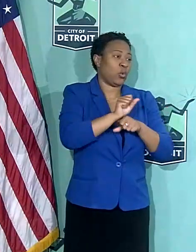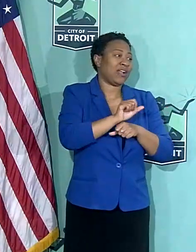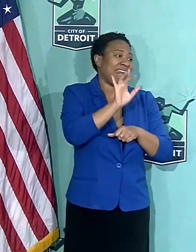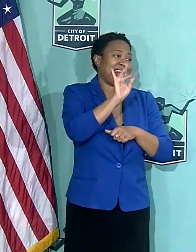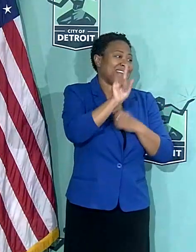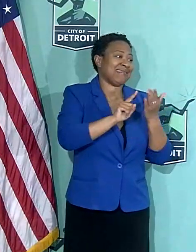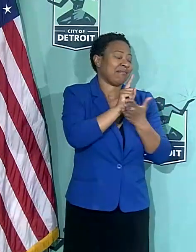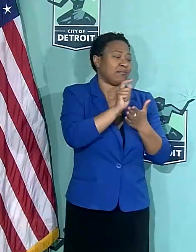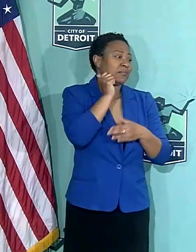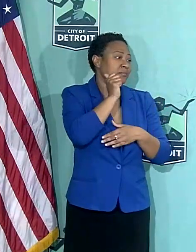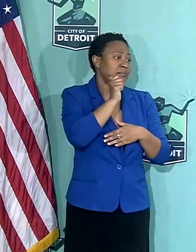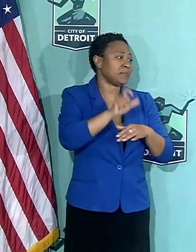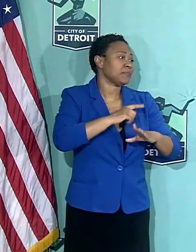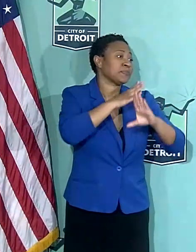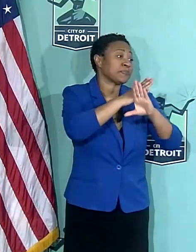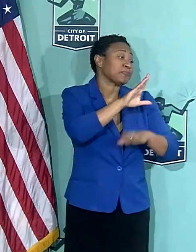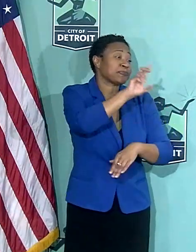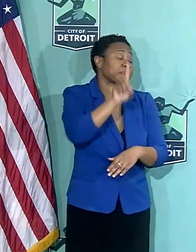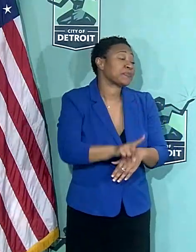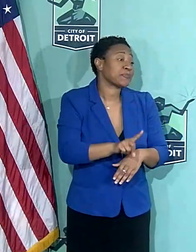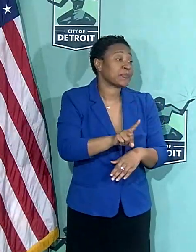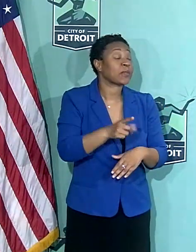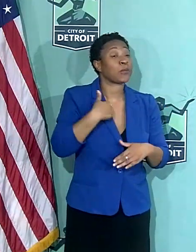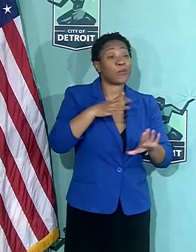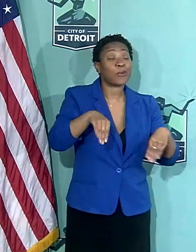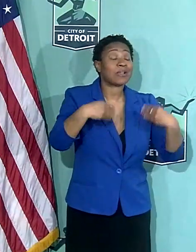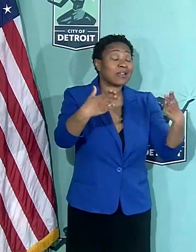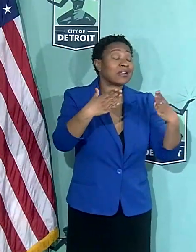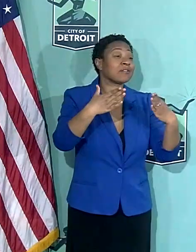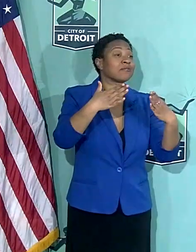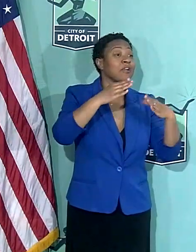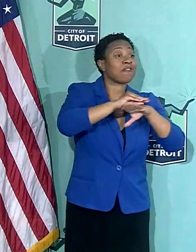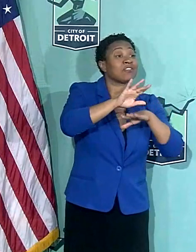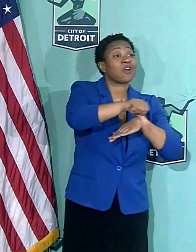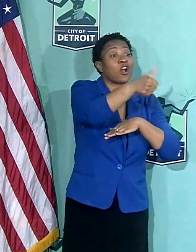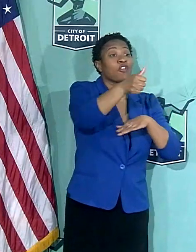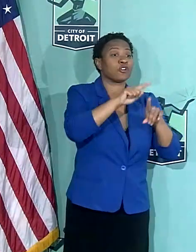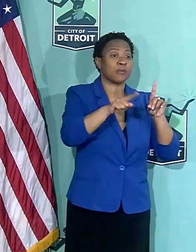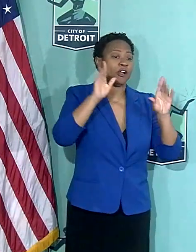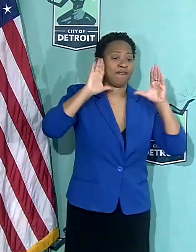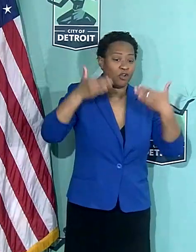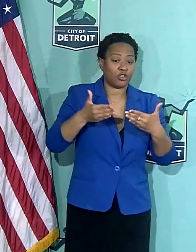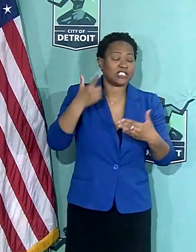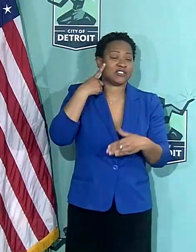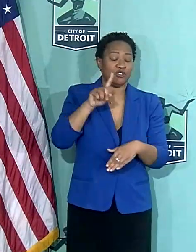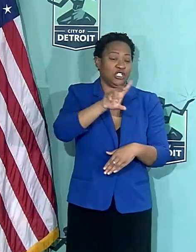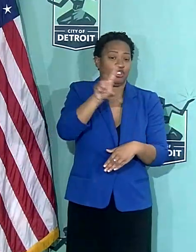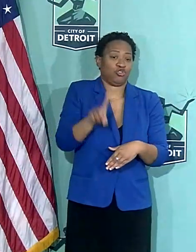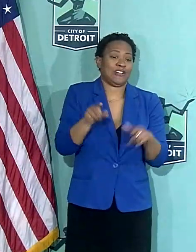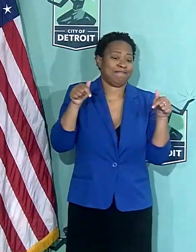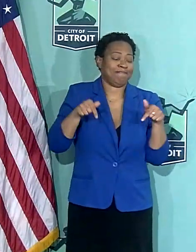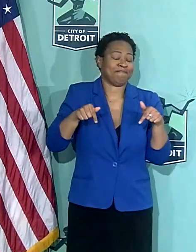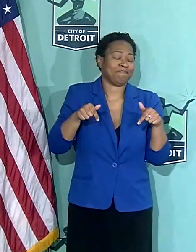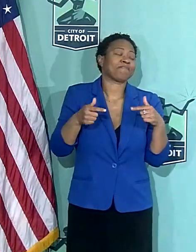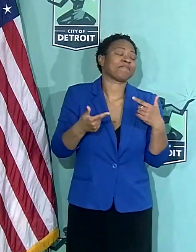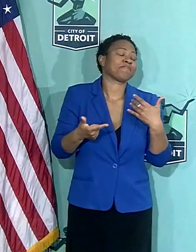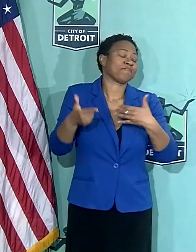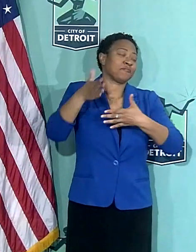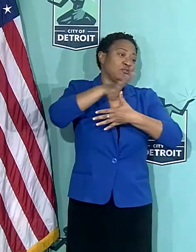advice, but we're going to stay focused on our own city. Okay, I think that's it for my questions. Thank you very much.